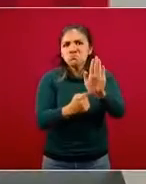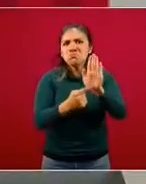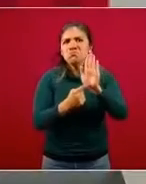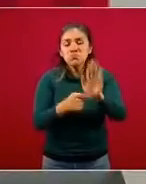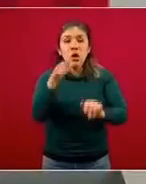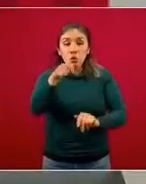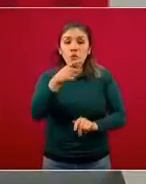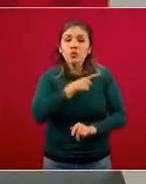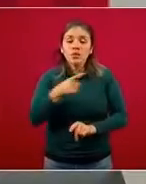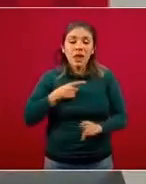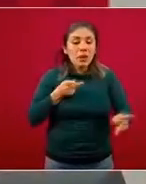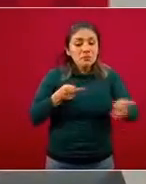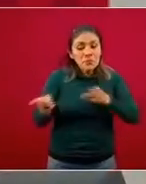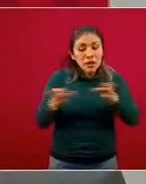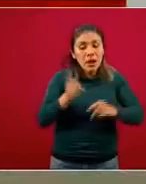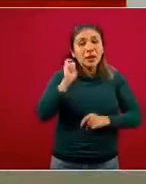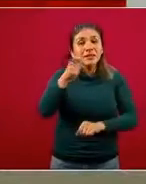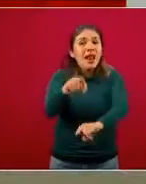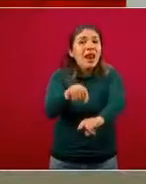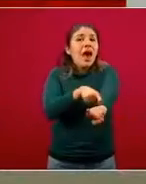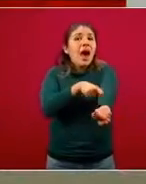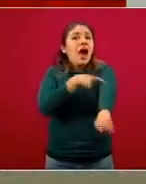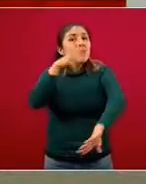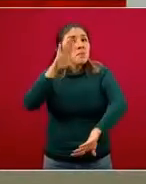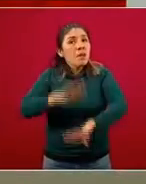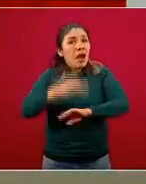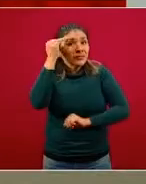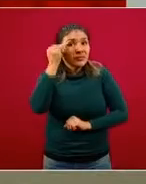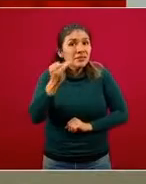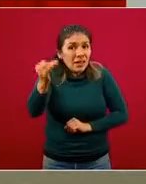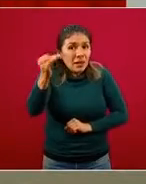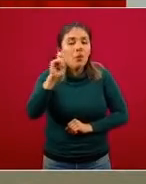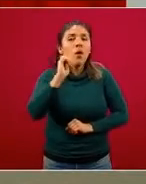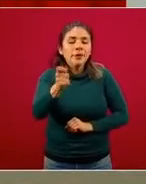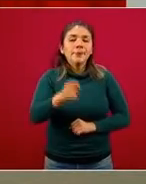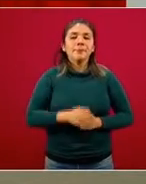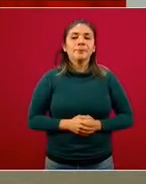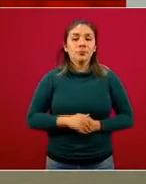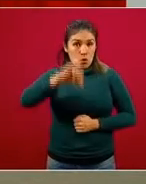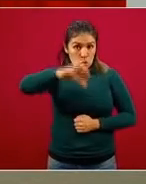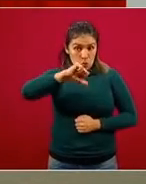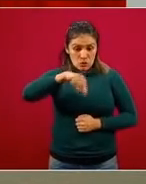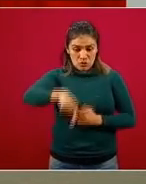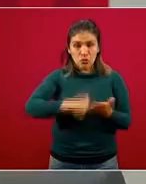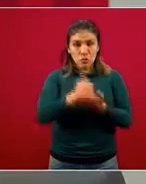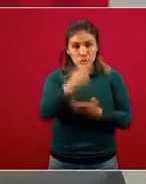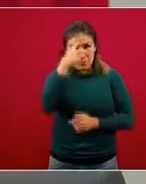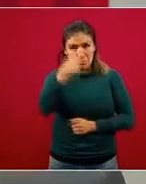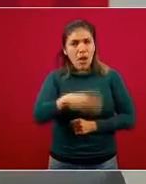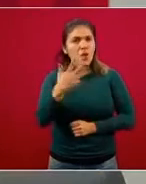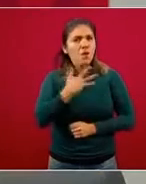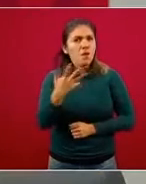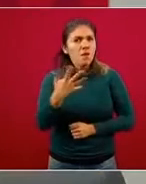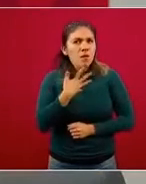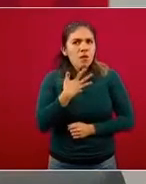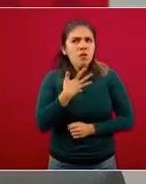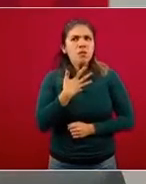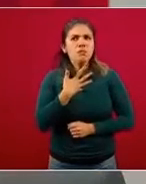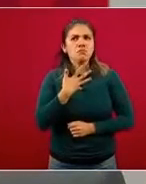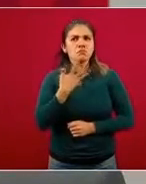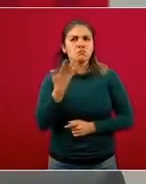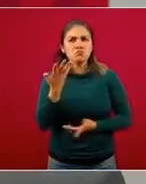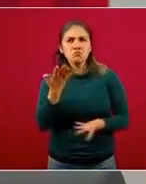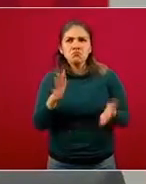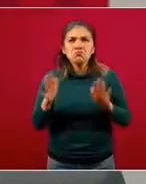we present every afternoon. We are prepared for a long pandemic. We see it spotty at first. We have